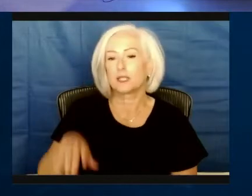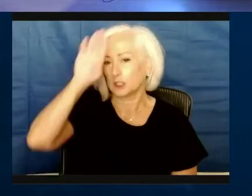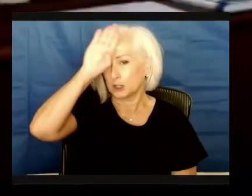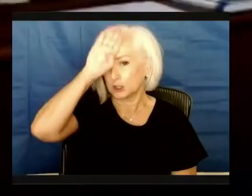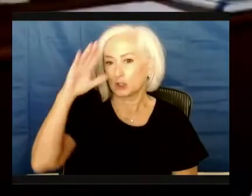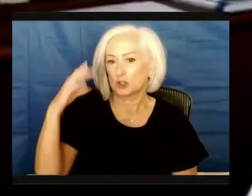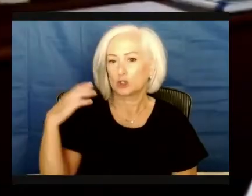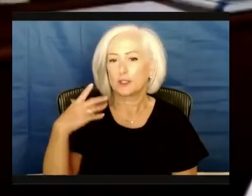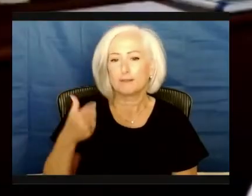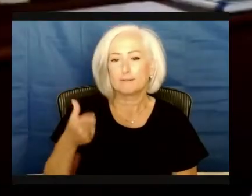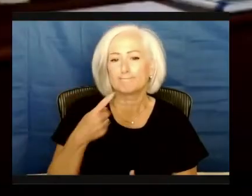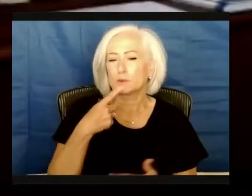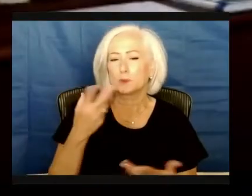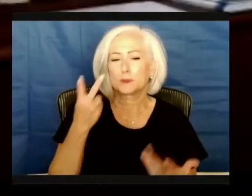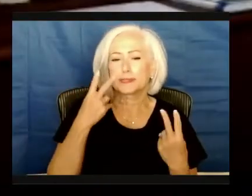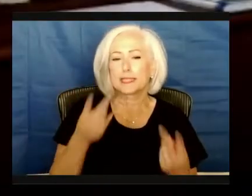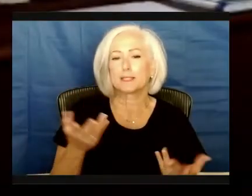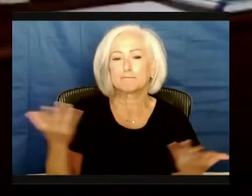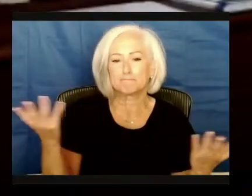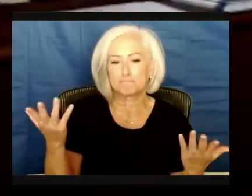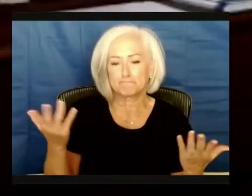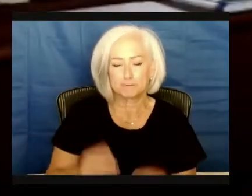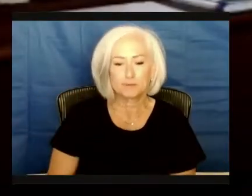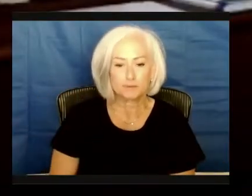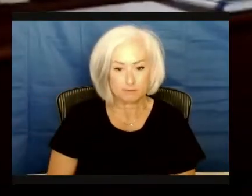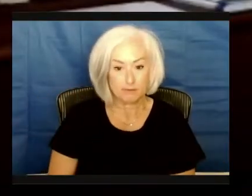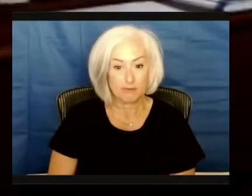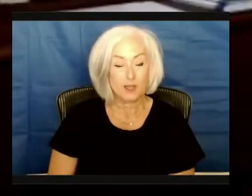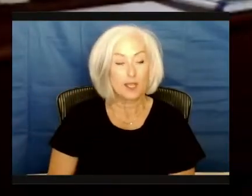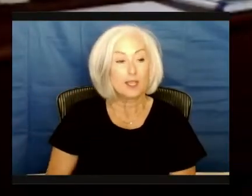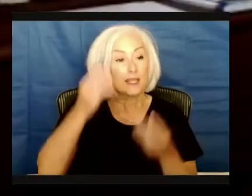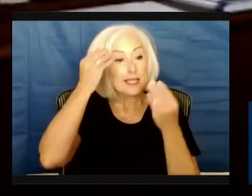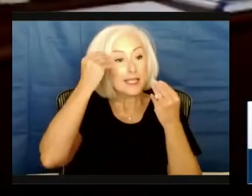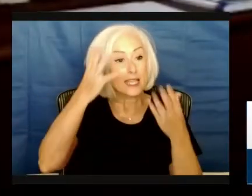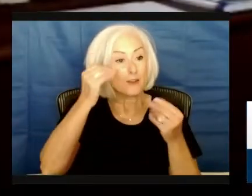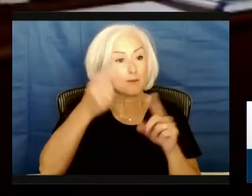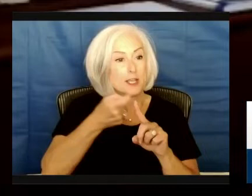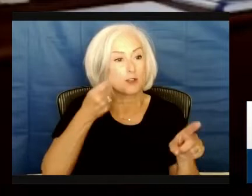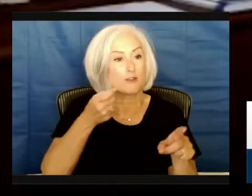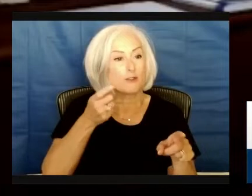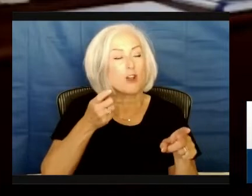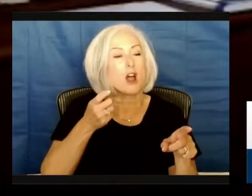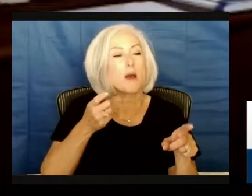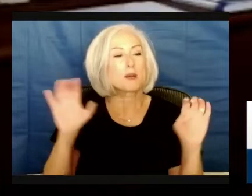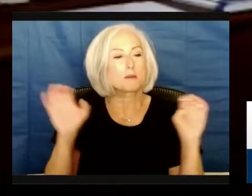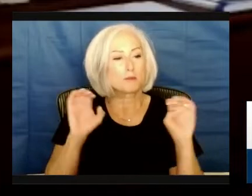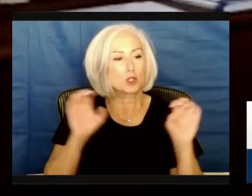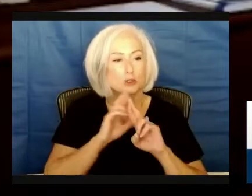there? The information I've received from the crews that were on site were dealing with